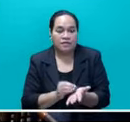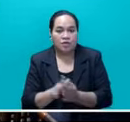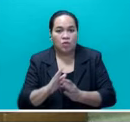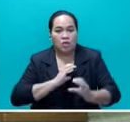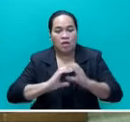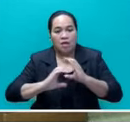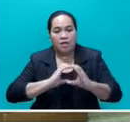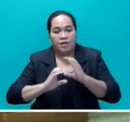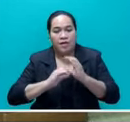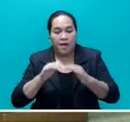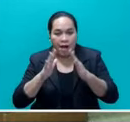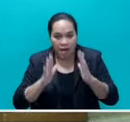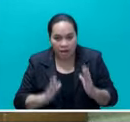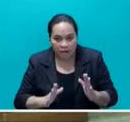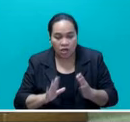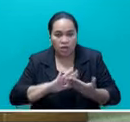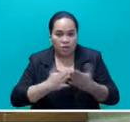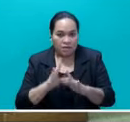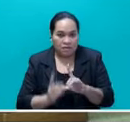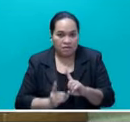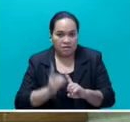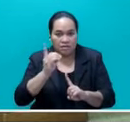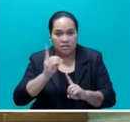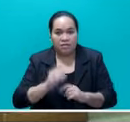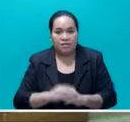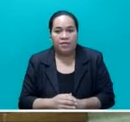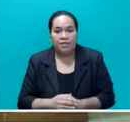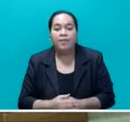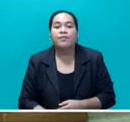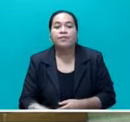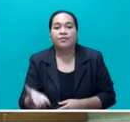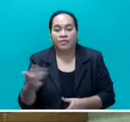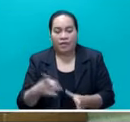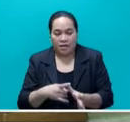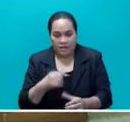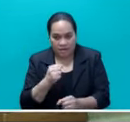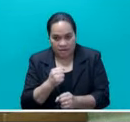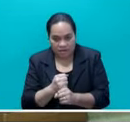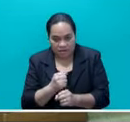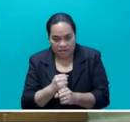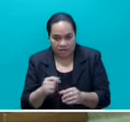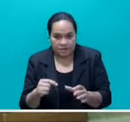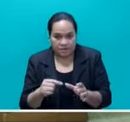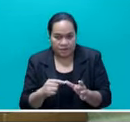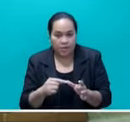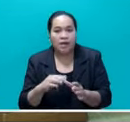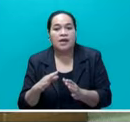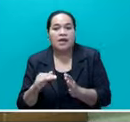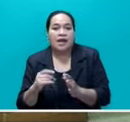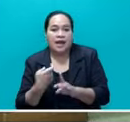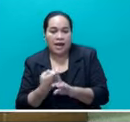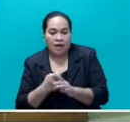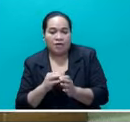Communications, Housing and Community Development, the Honourable Ayaz Syed Kayum, to move his motion.